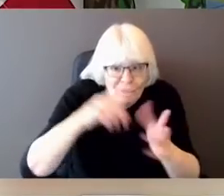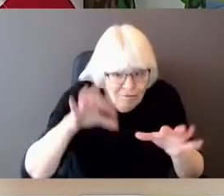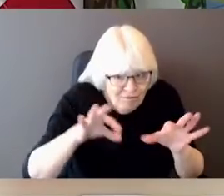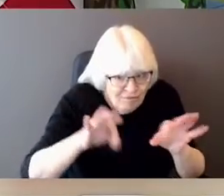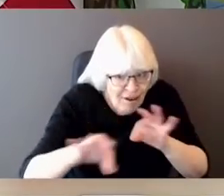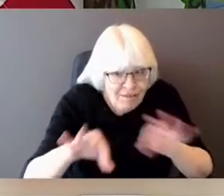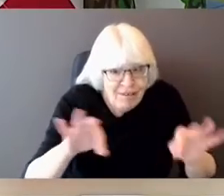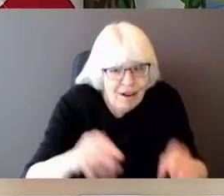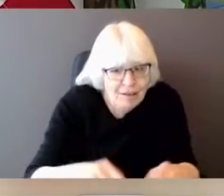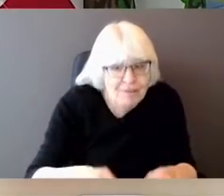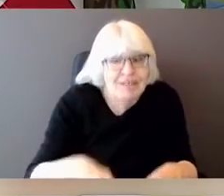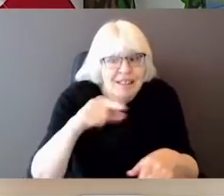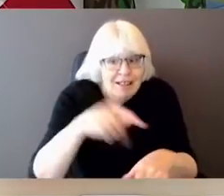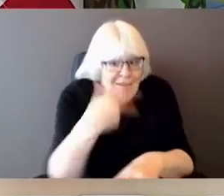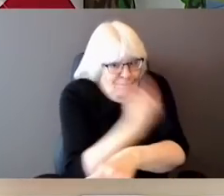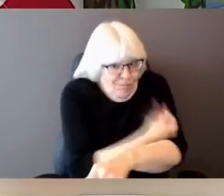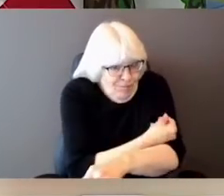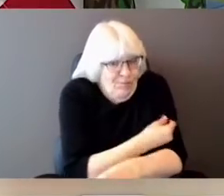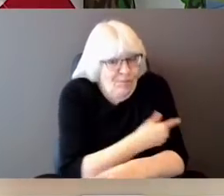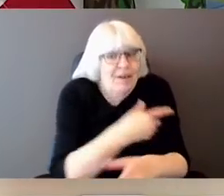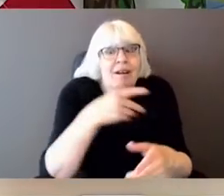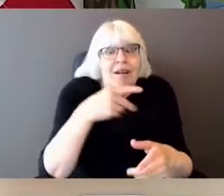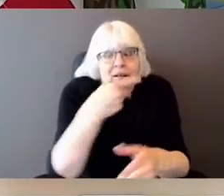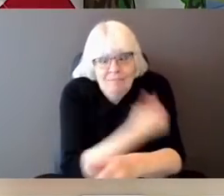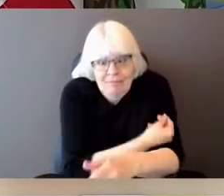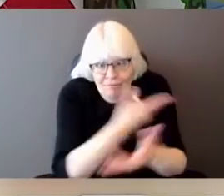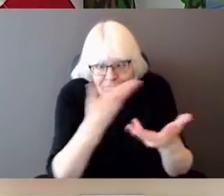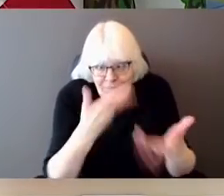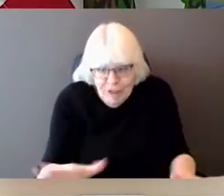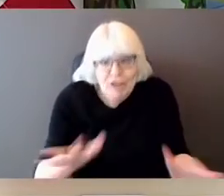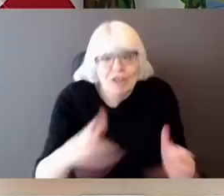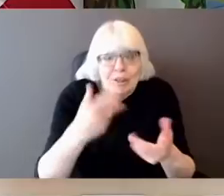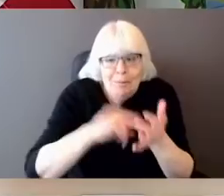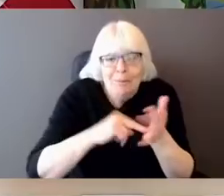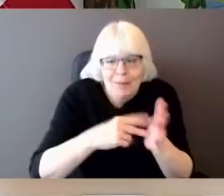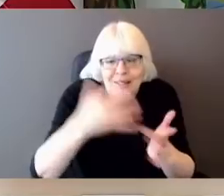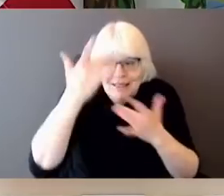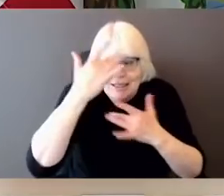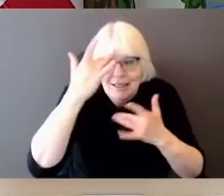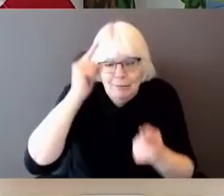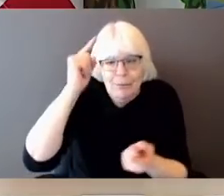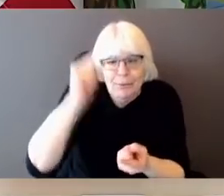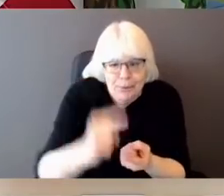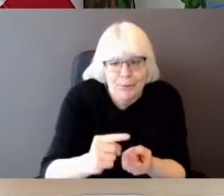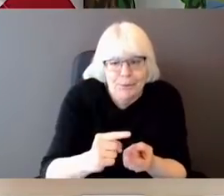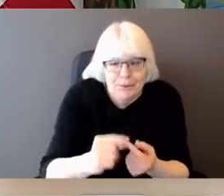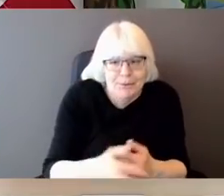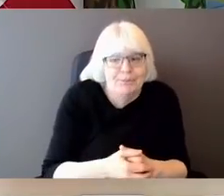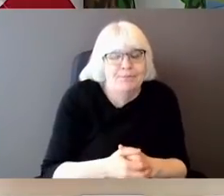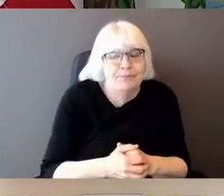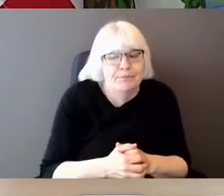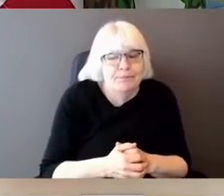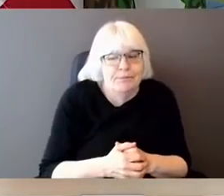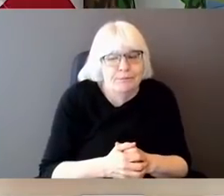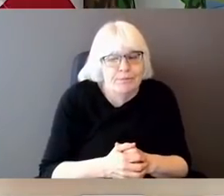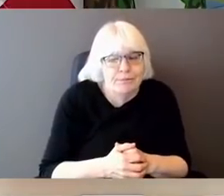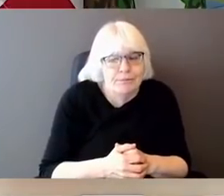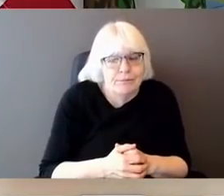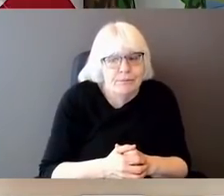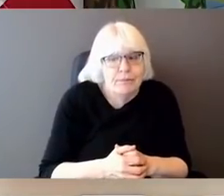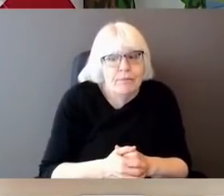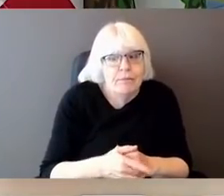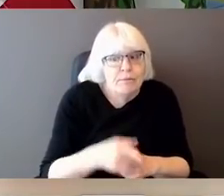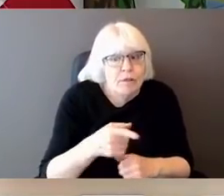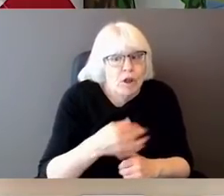relation between the severity of your COVID and the chance of having long COVID? I'm not sure.